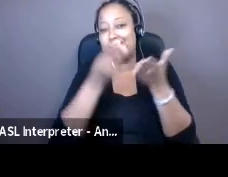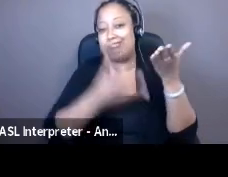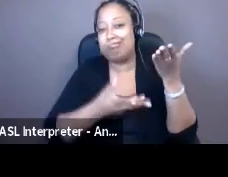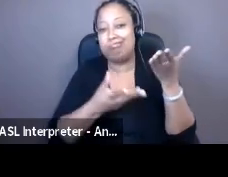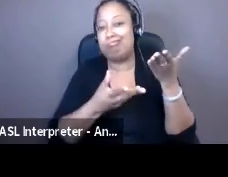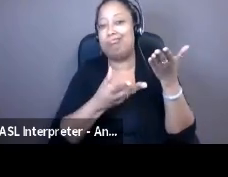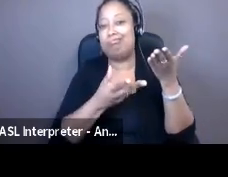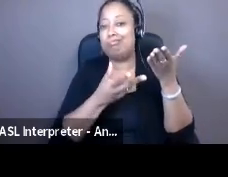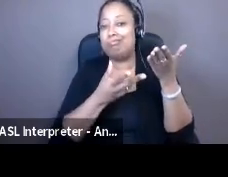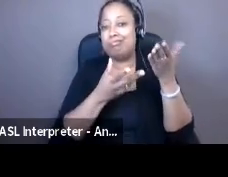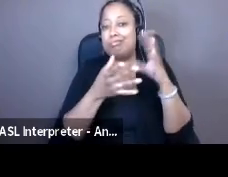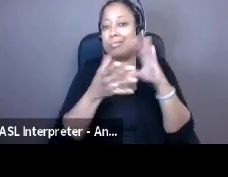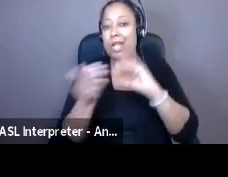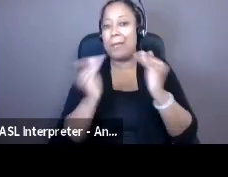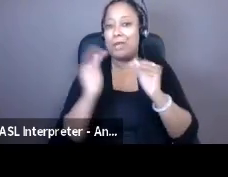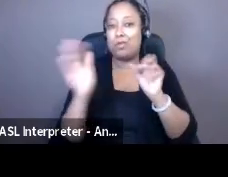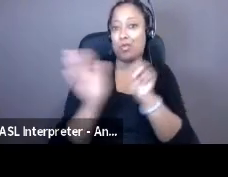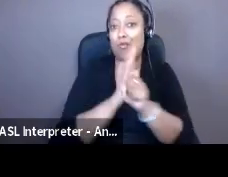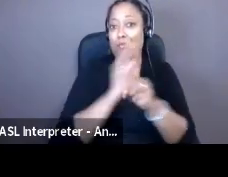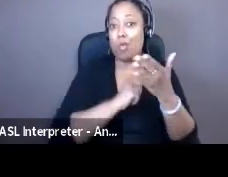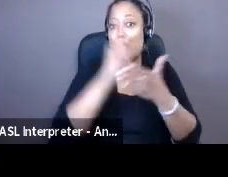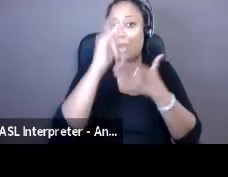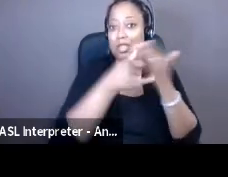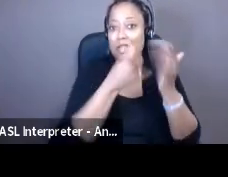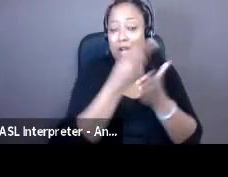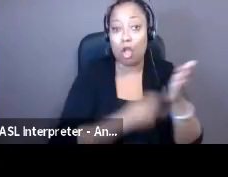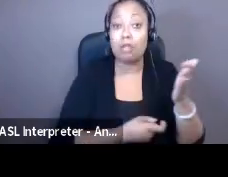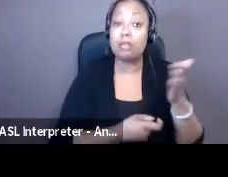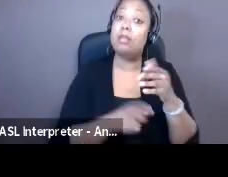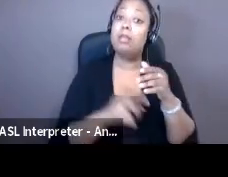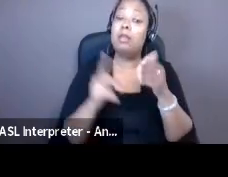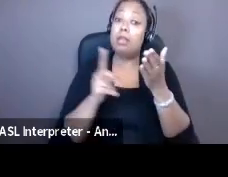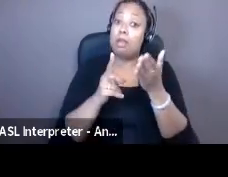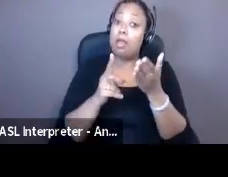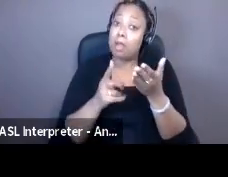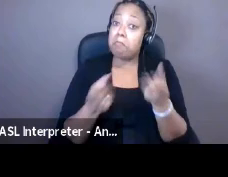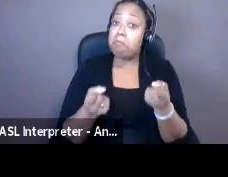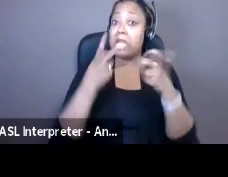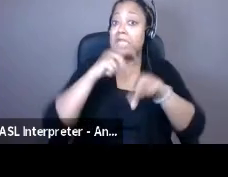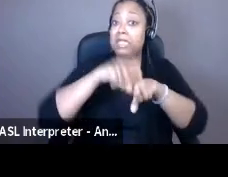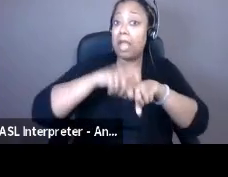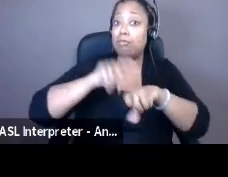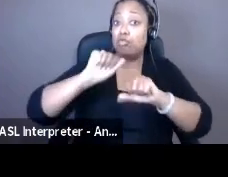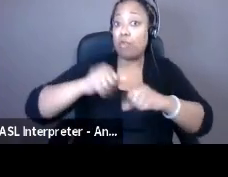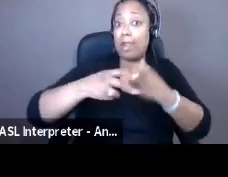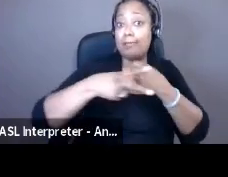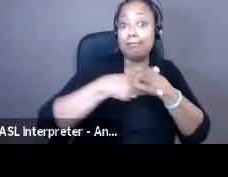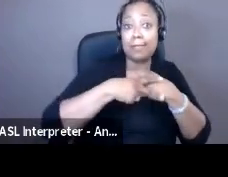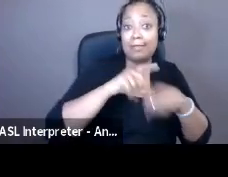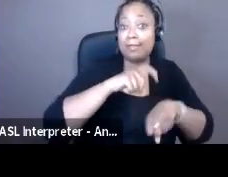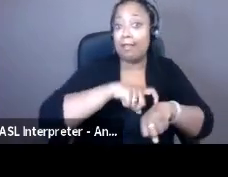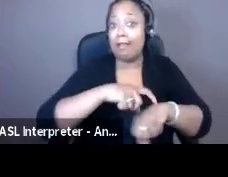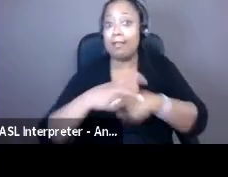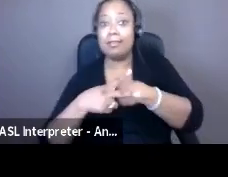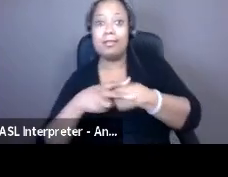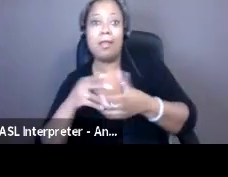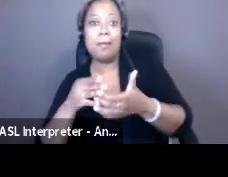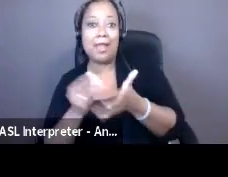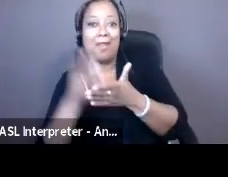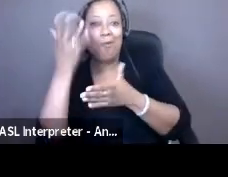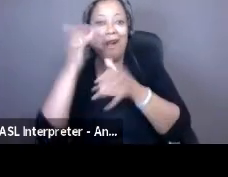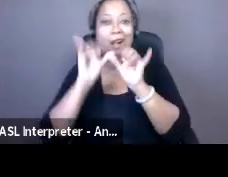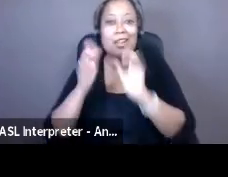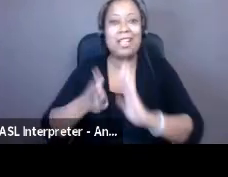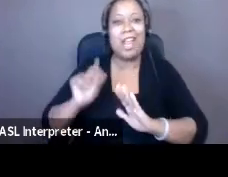project. And they're also many times offset by savings in time and money, because architects know how to talk to contractors. They know